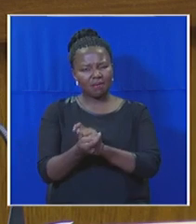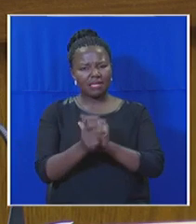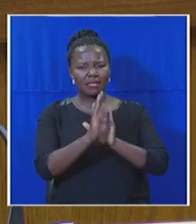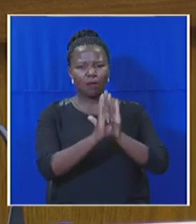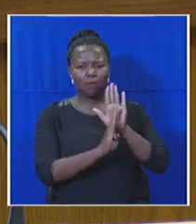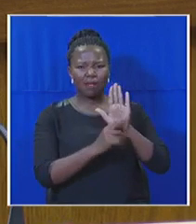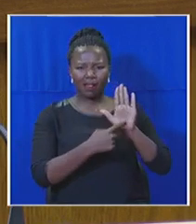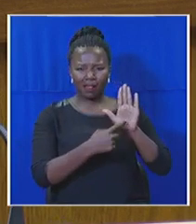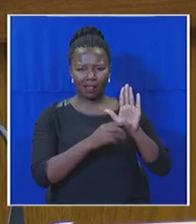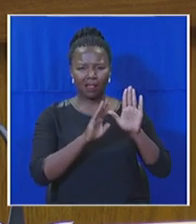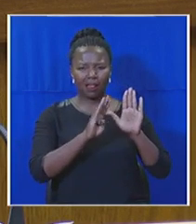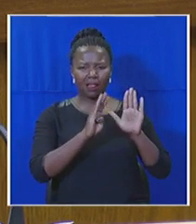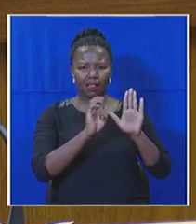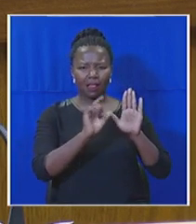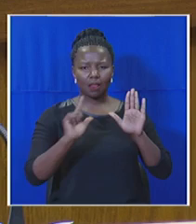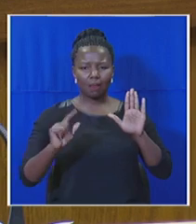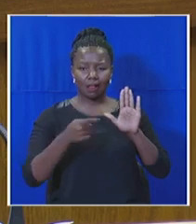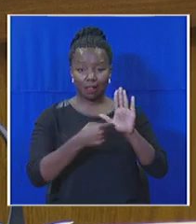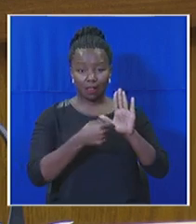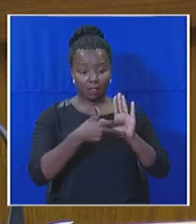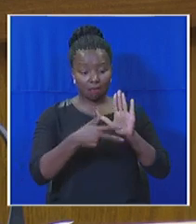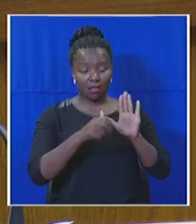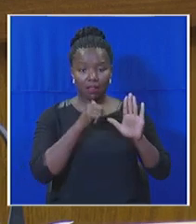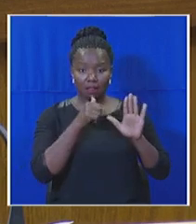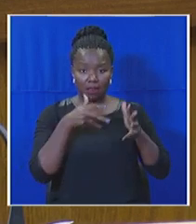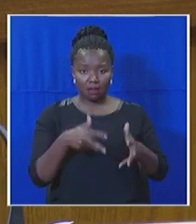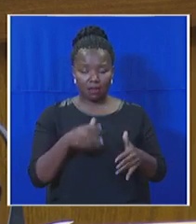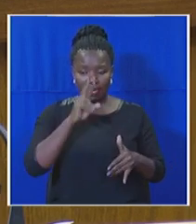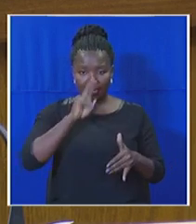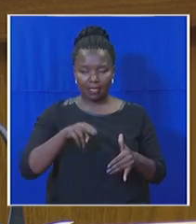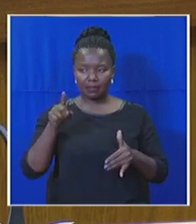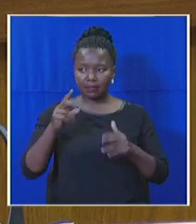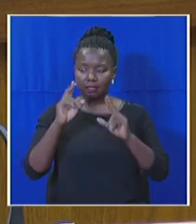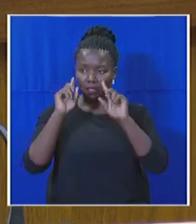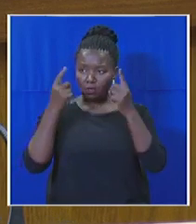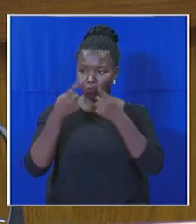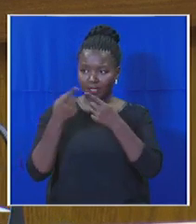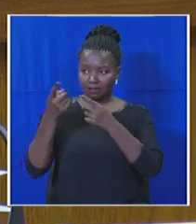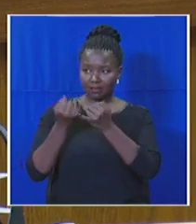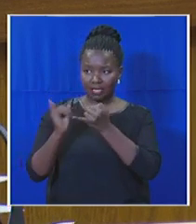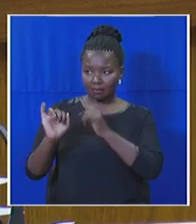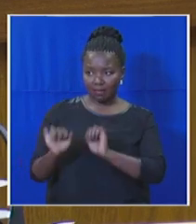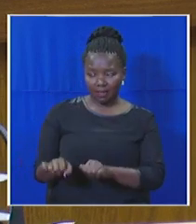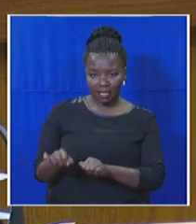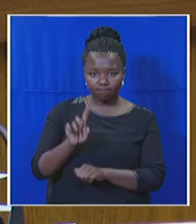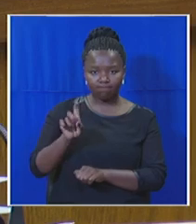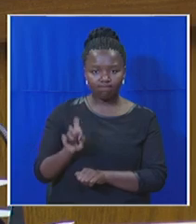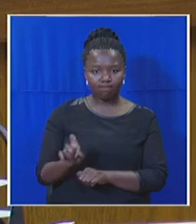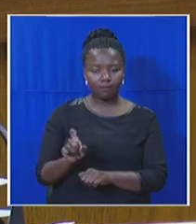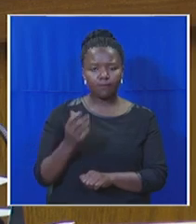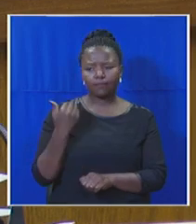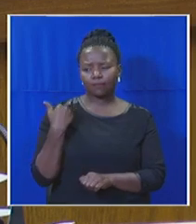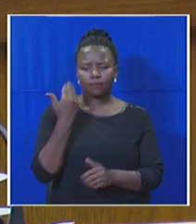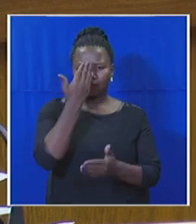which addresses the question of institutional autonomy. The recent student